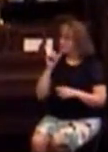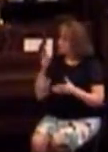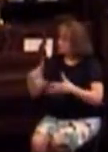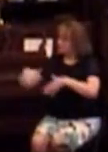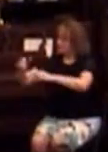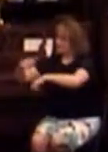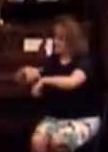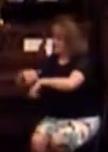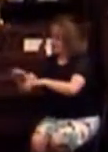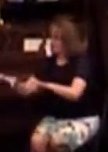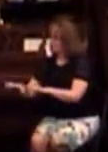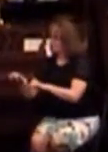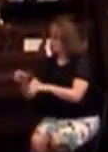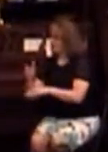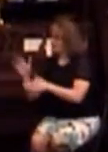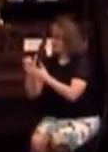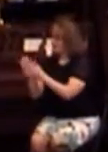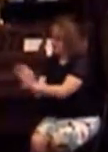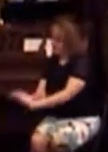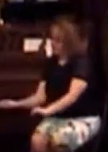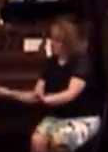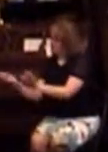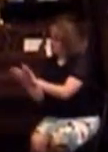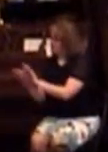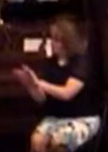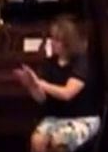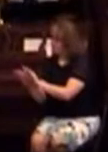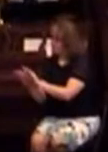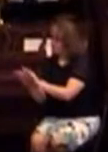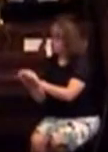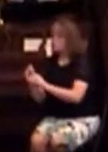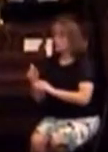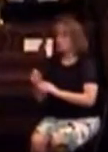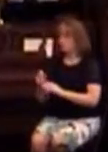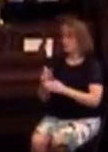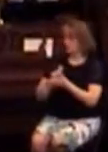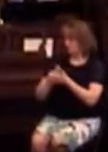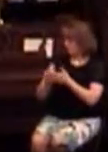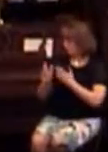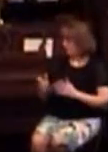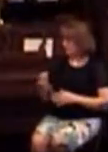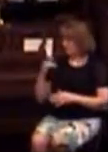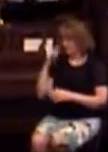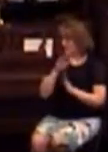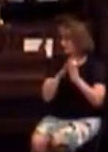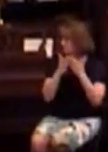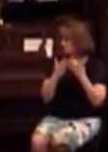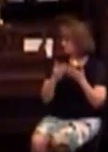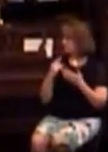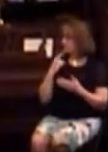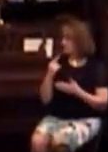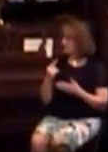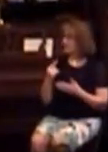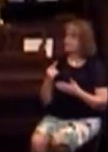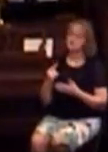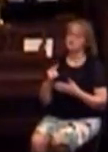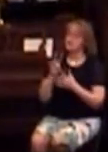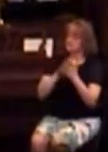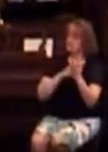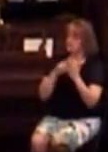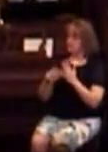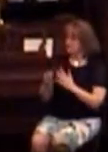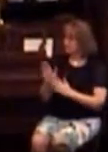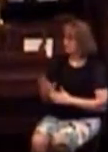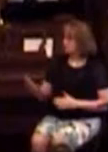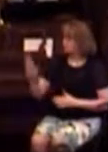there that says, here, map out your week's activities and block in some time for important, not urgent things so